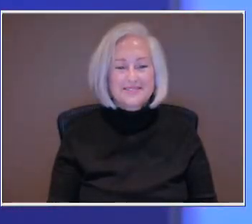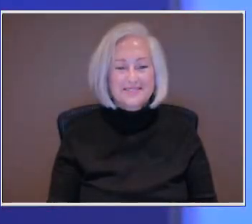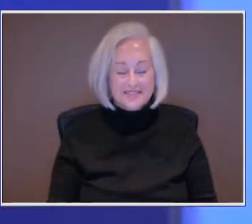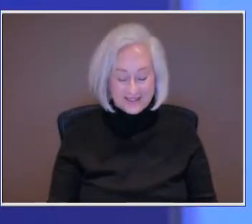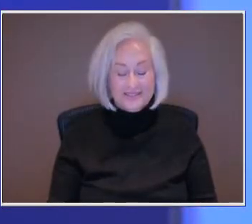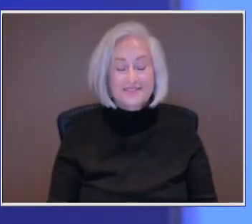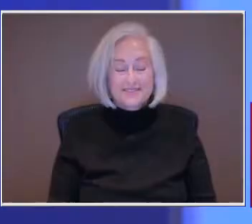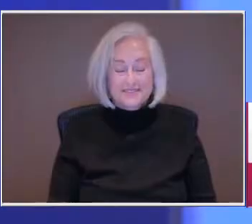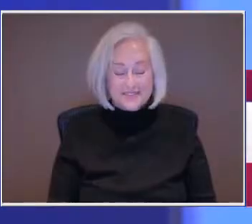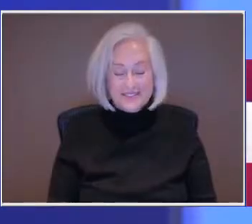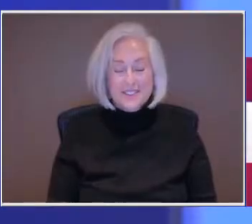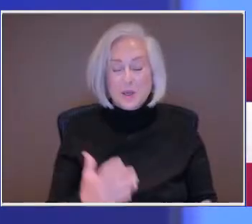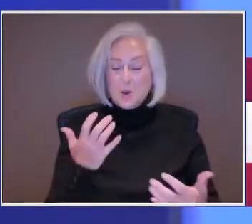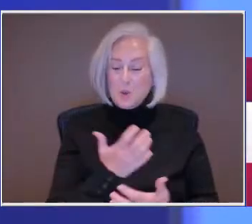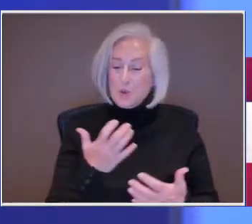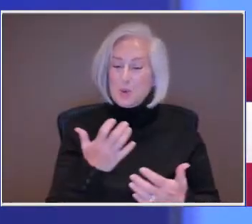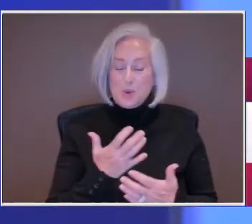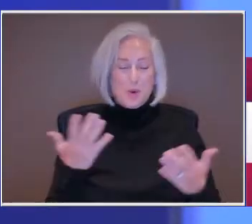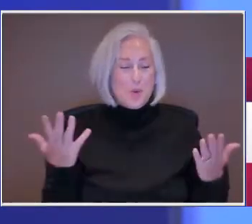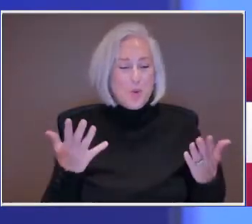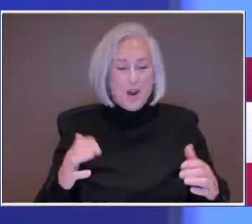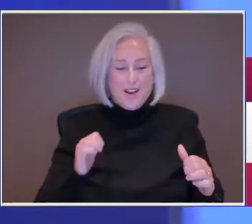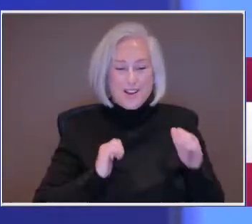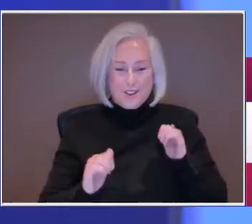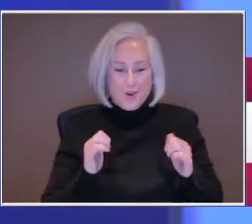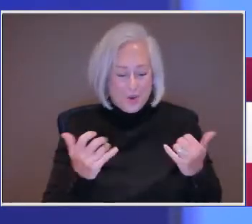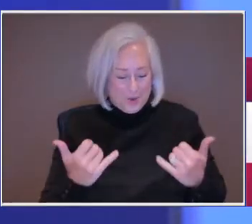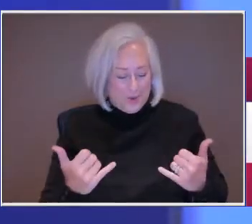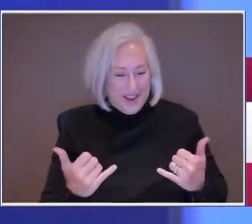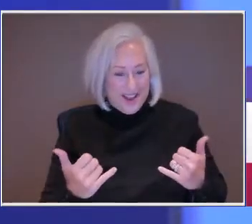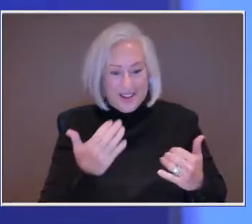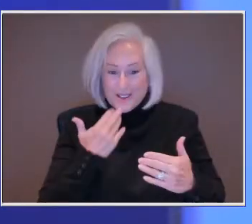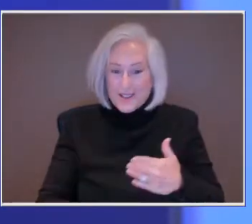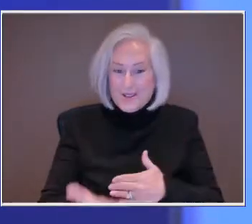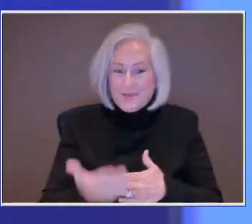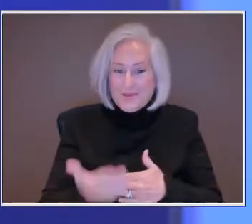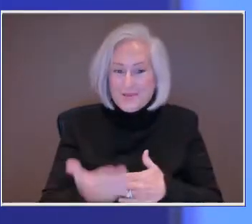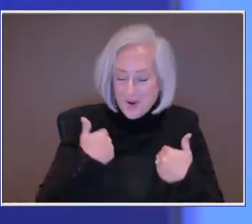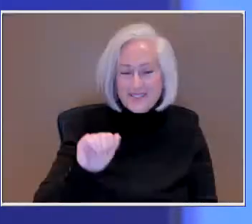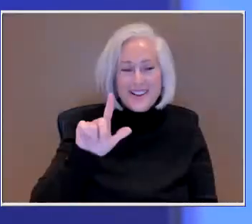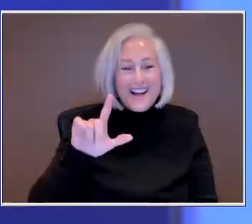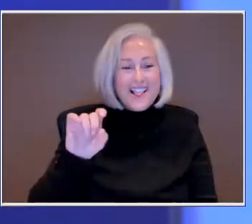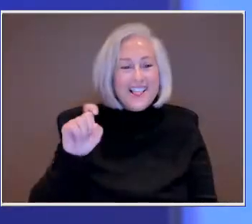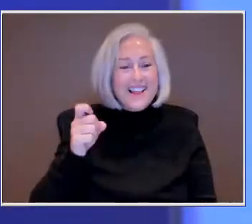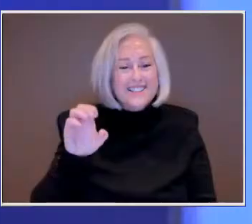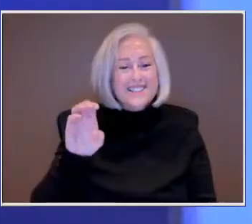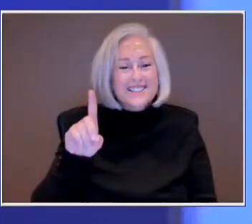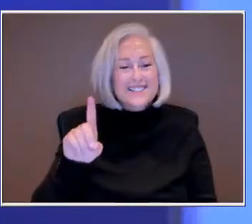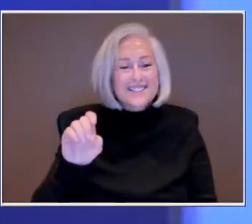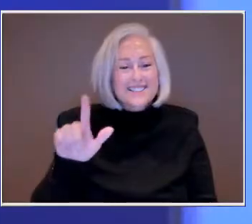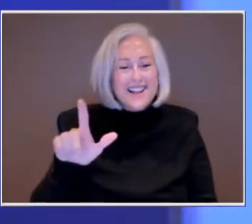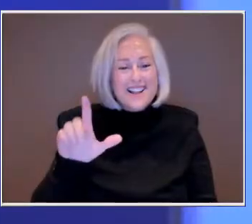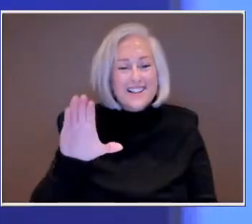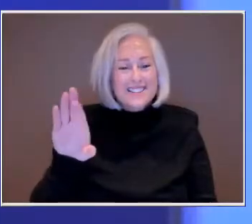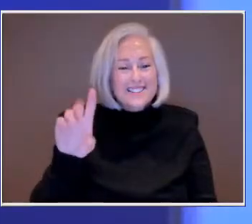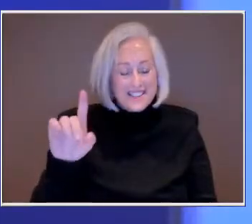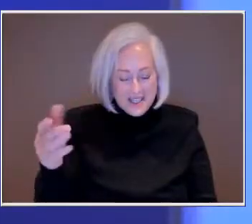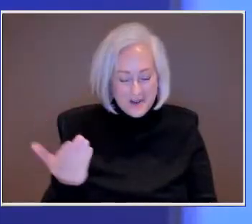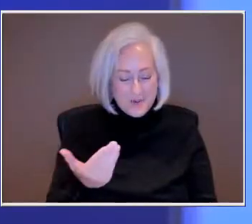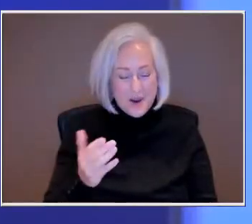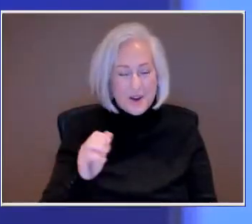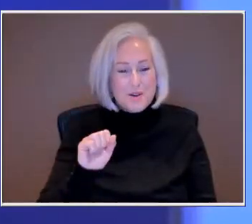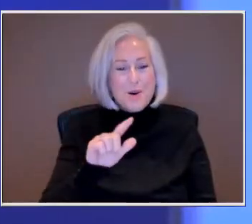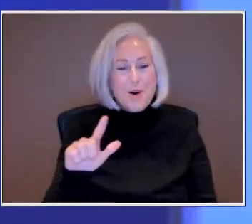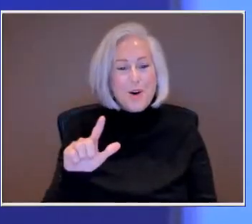What a show we have for you this morning. Good morning, I'm Alexis Del Cid. Welcome back to All Things Heart. We are bringing you an